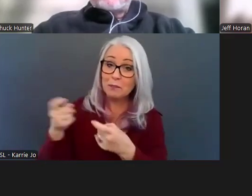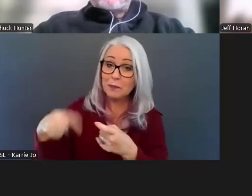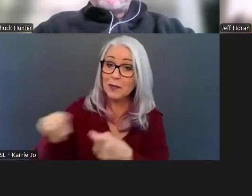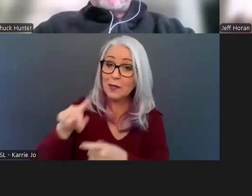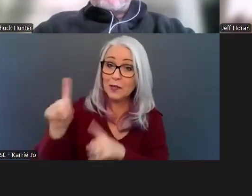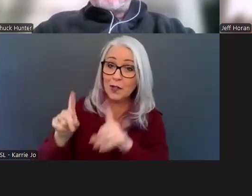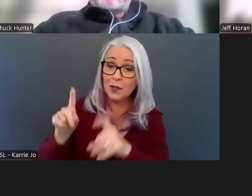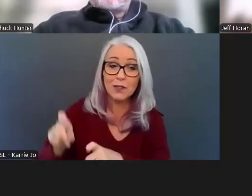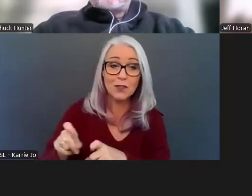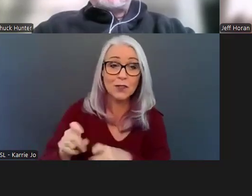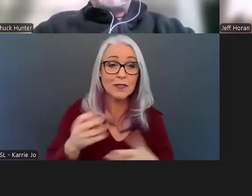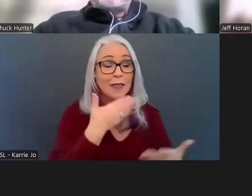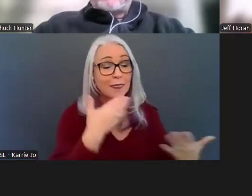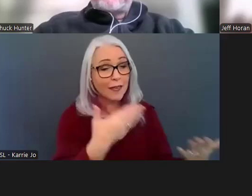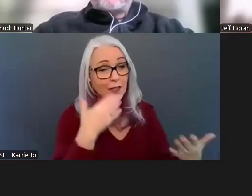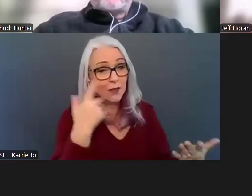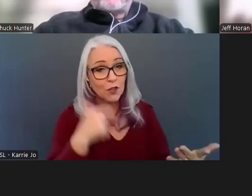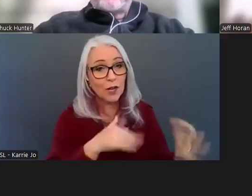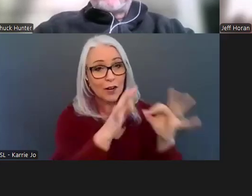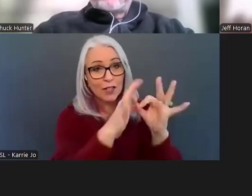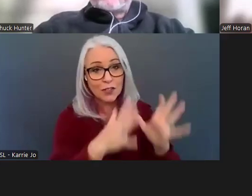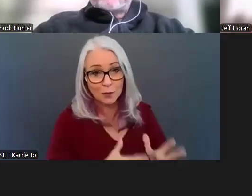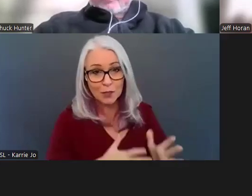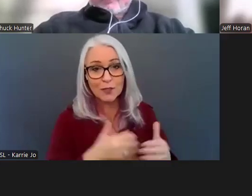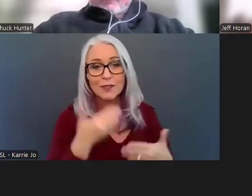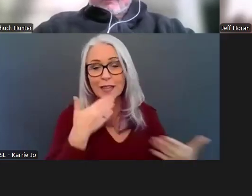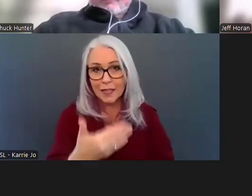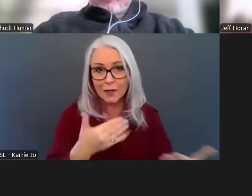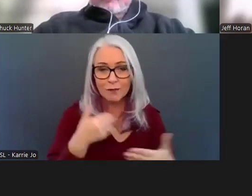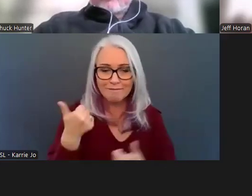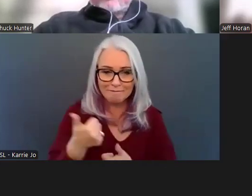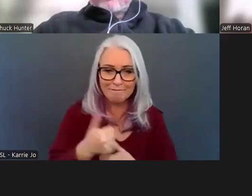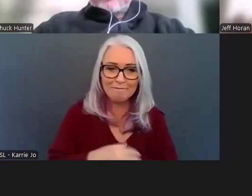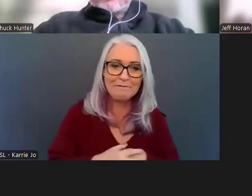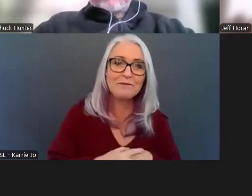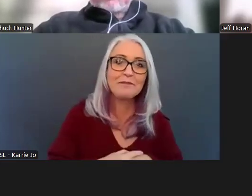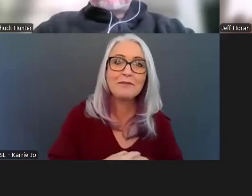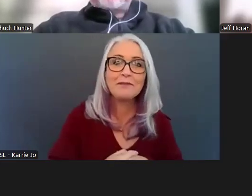And thank you to our interpreters. That's nice. Absolutely. Having that. All right. Thanks, everybody. Thank you.